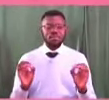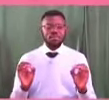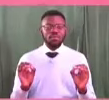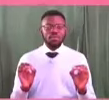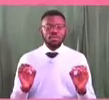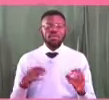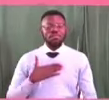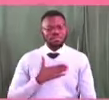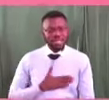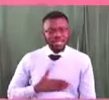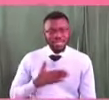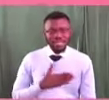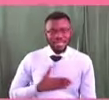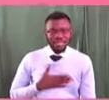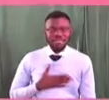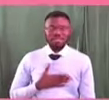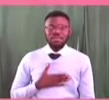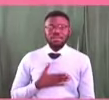make it